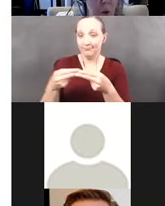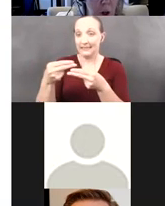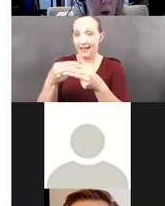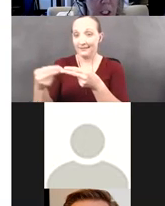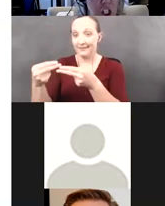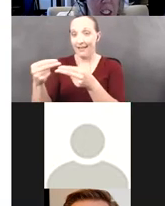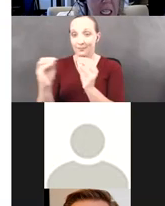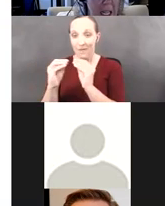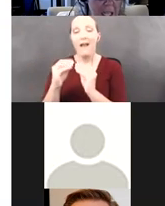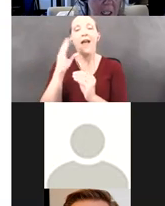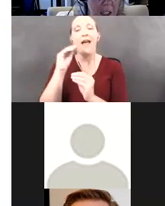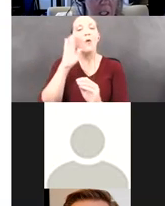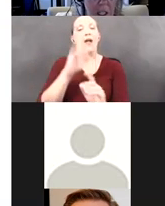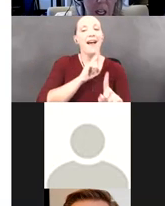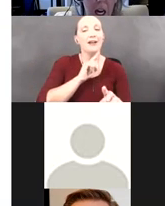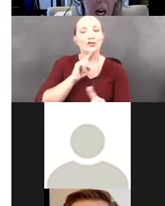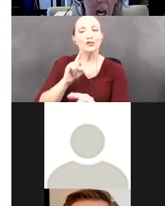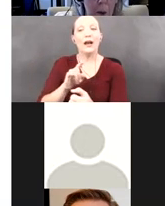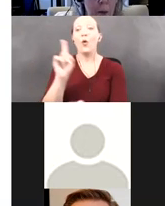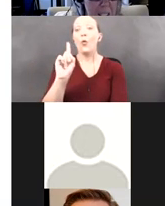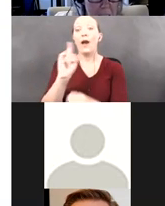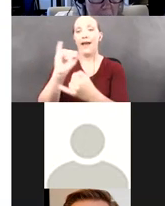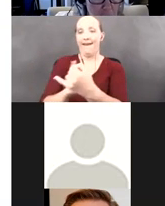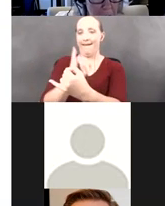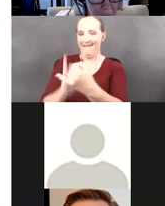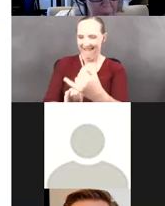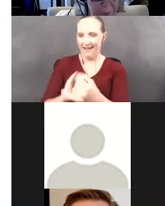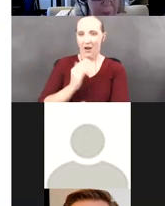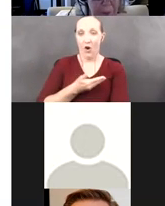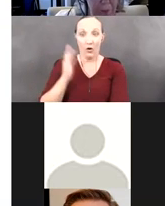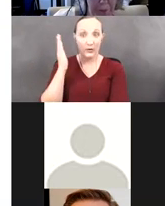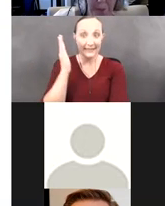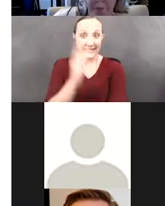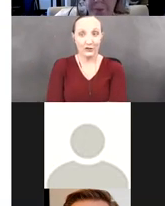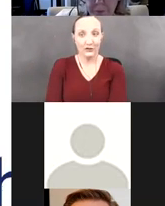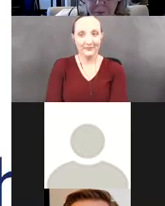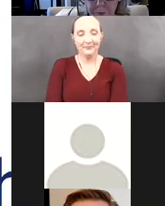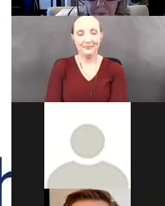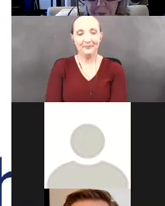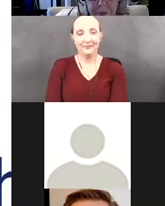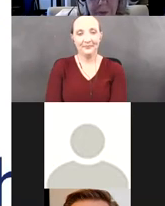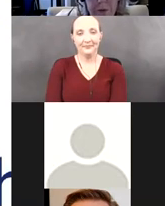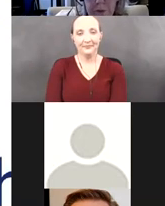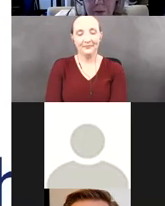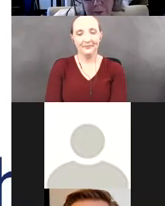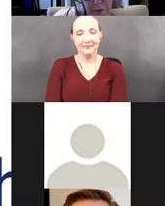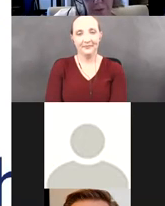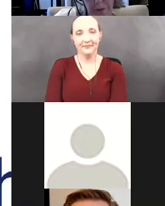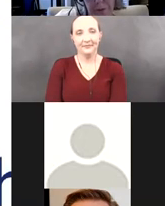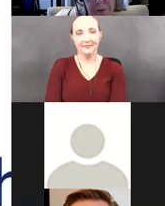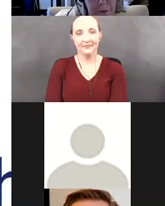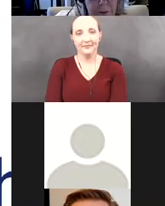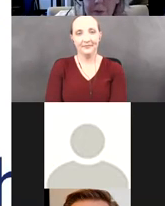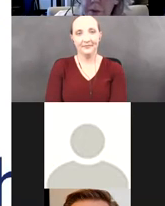answer more y vamos questions at a the end of the contestar presentation. preguntas al final de la presentación.